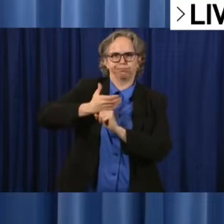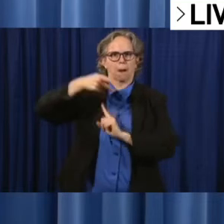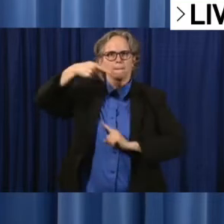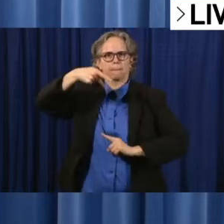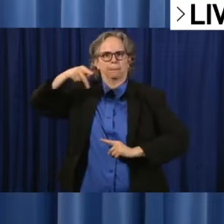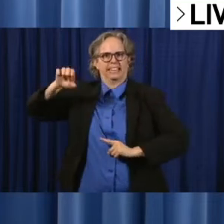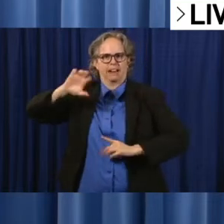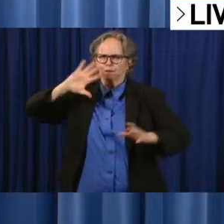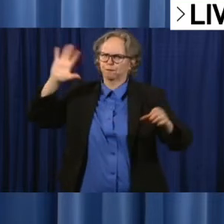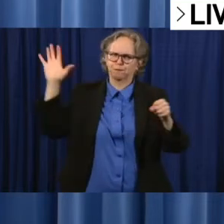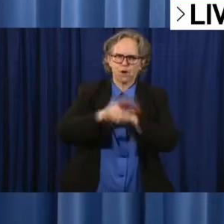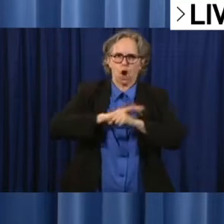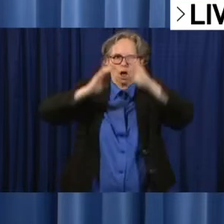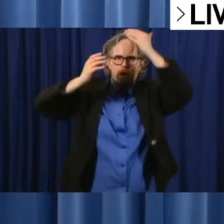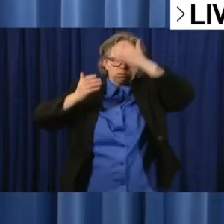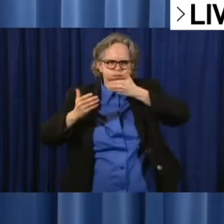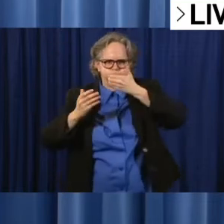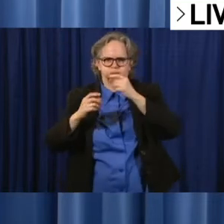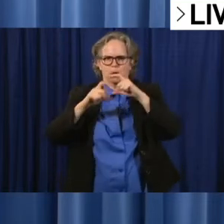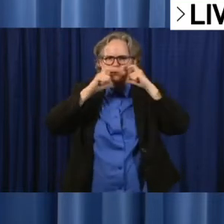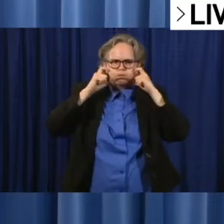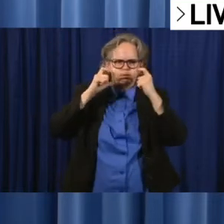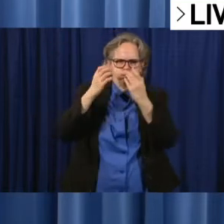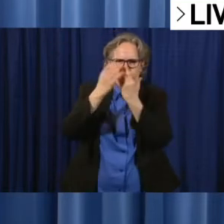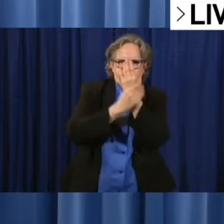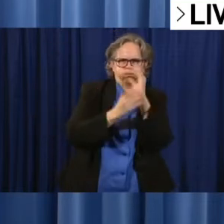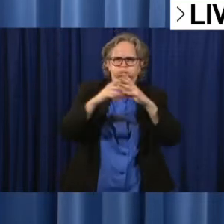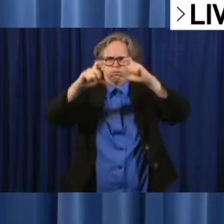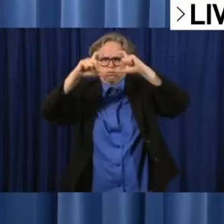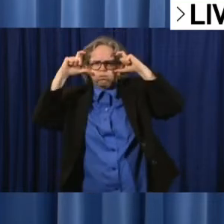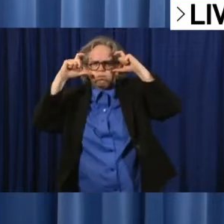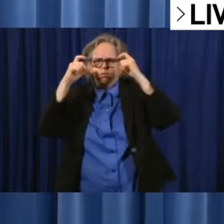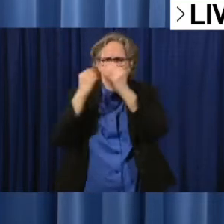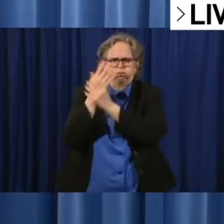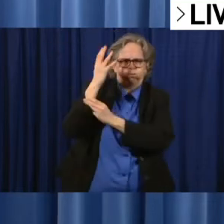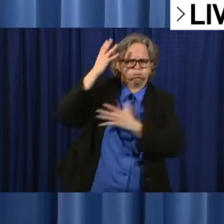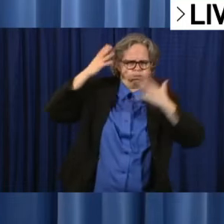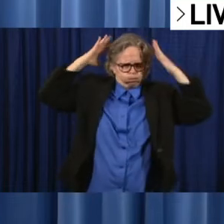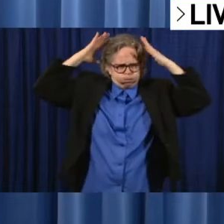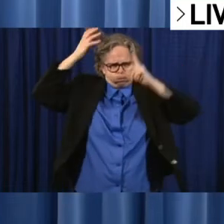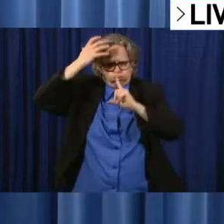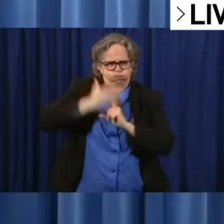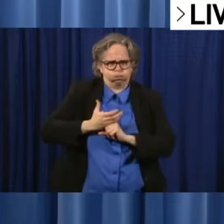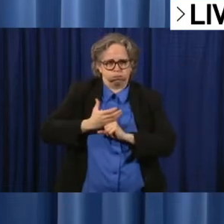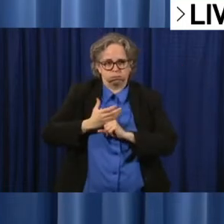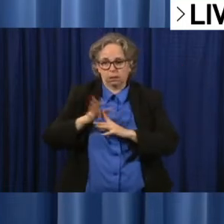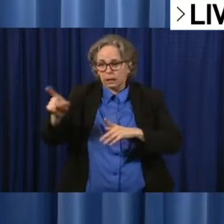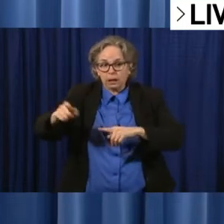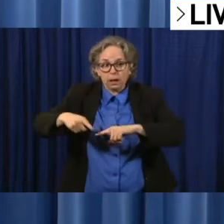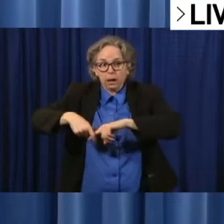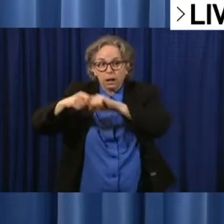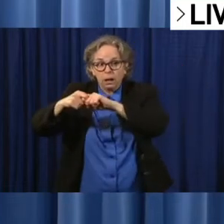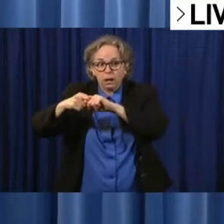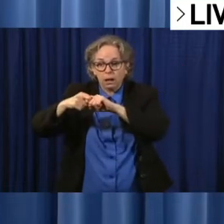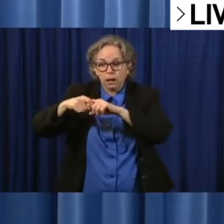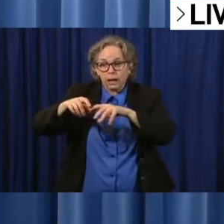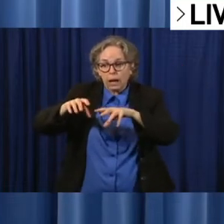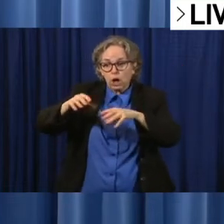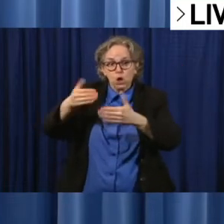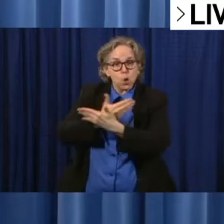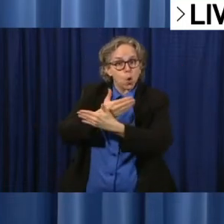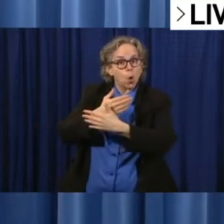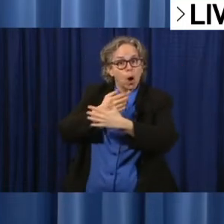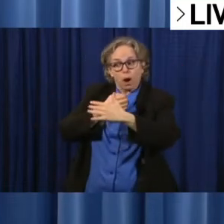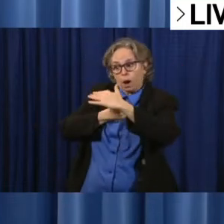shields. The hospital has stopped taking new civil admissions and is working with alcohol, drug, and mental health boards in